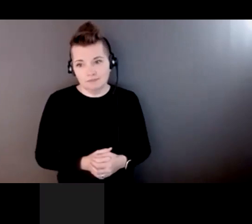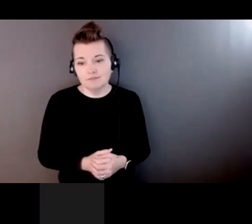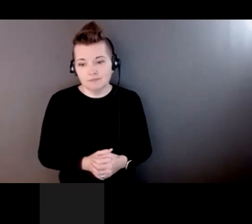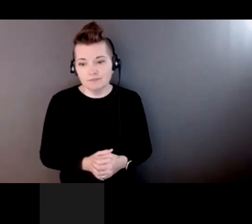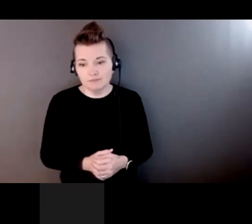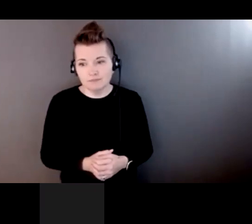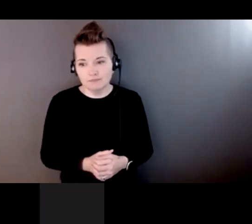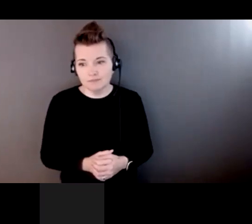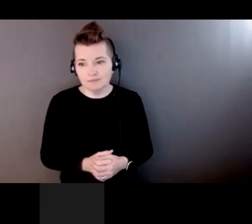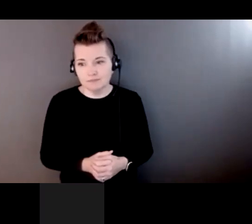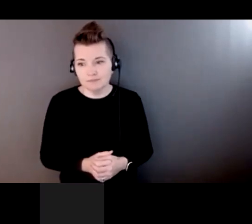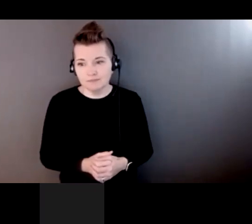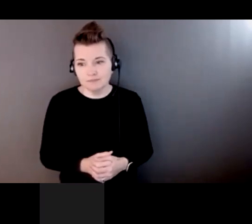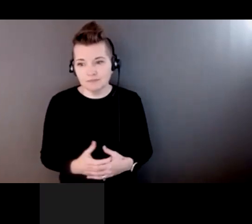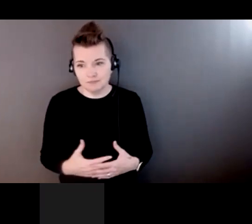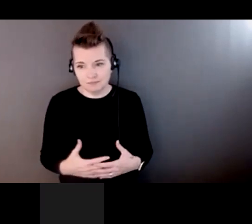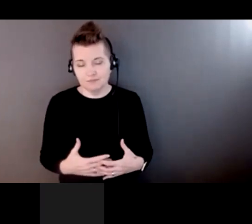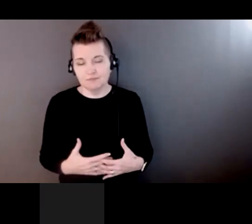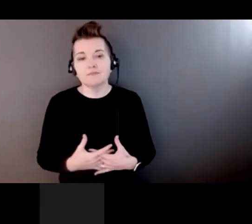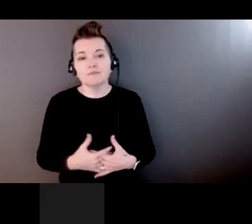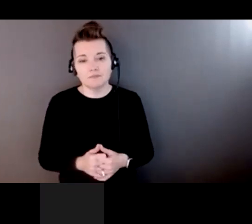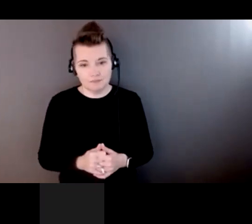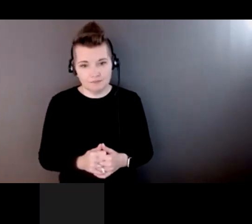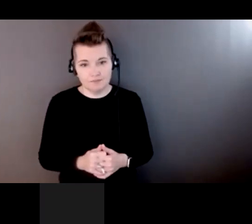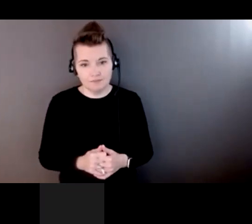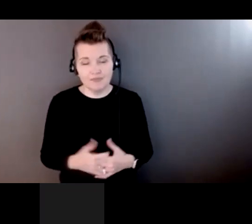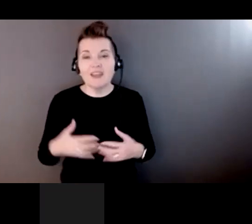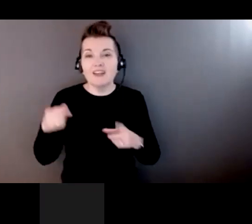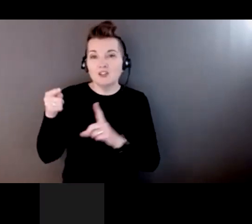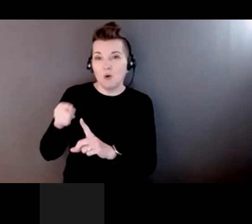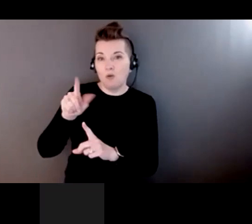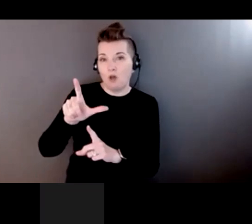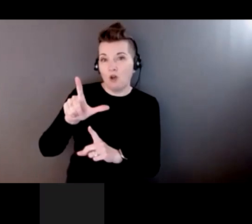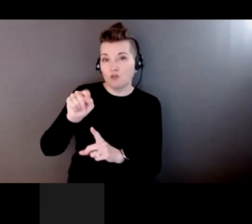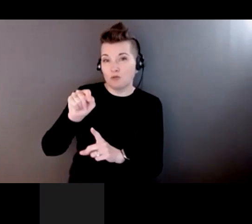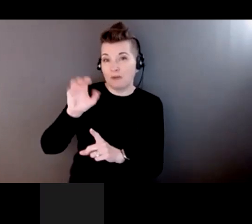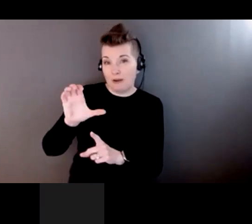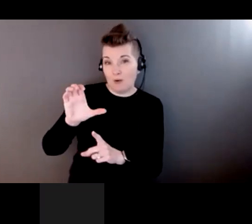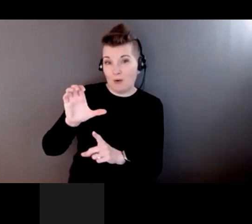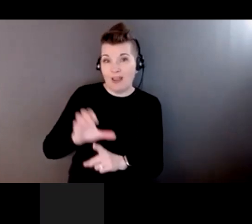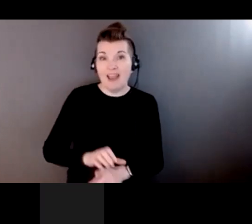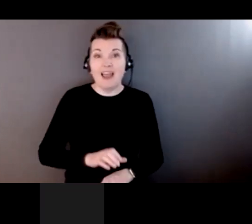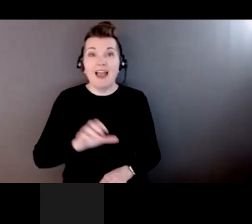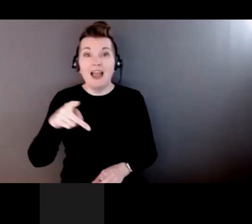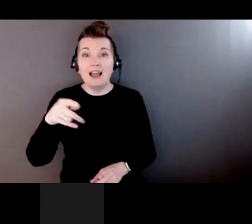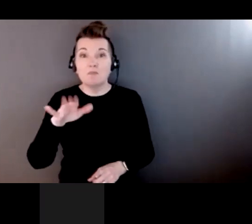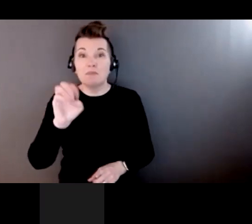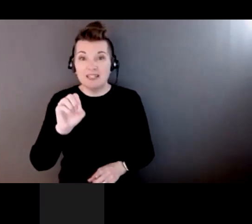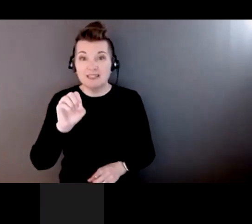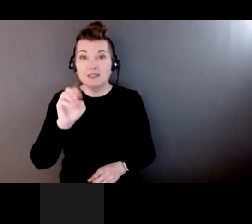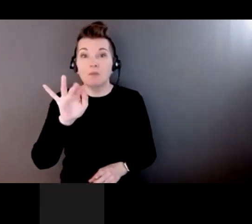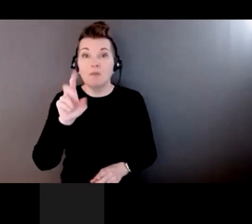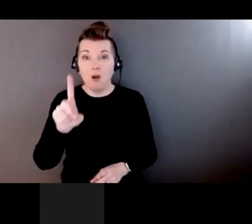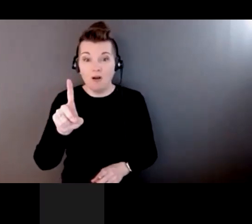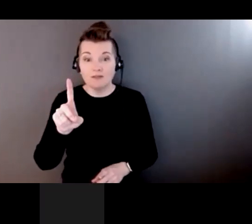So we have a specific question in regards to long-term care home and a peace bond. What if the peace bond against someone who visits a senior